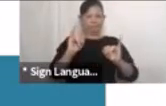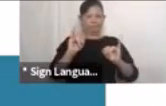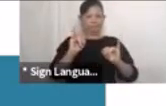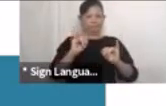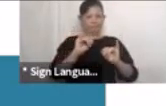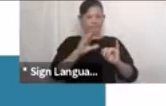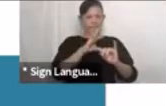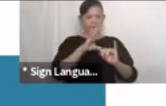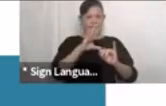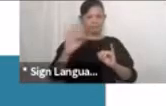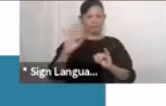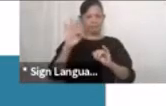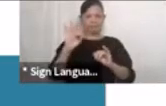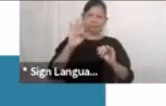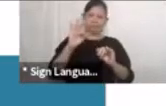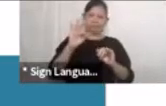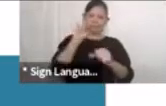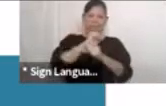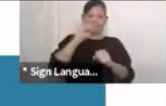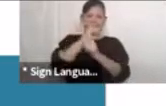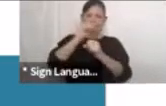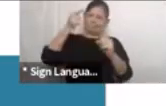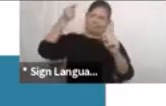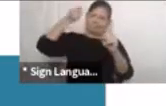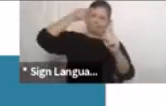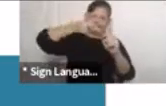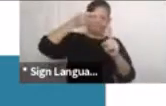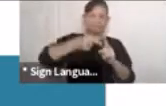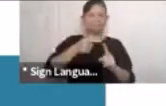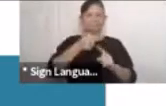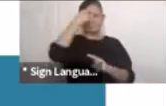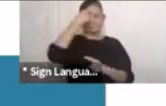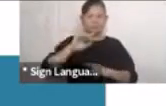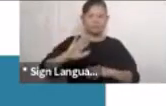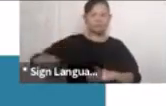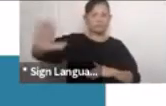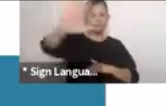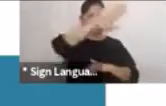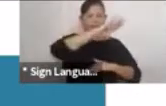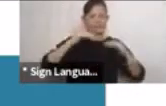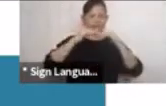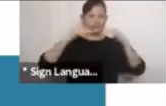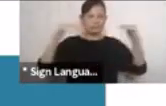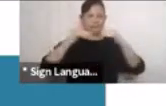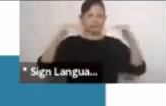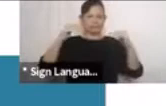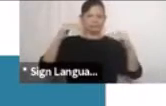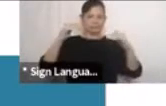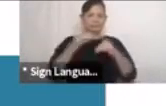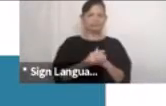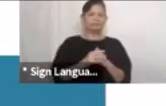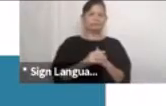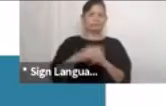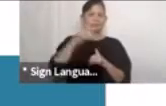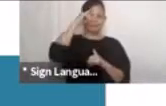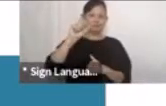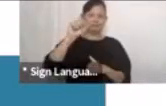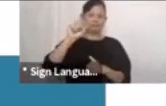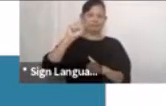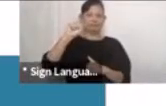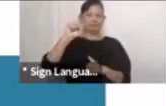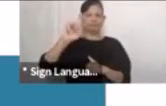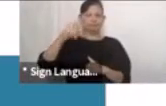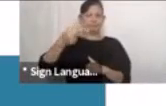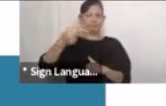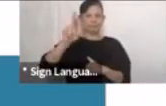registration, to work on sexual and reproductive health and rights of all individuals of all age levels and all ethnicities in Sri Lanka. If we can move to